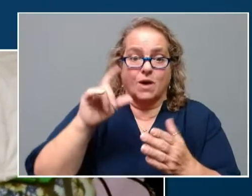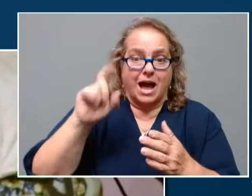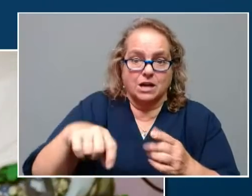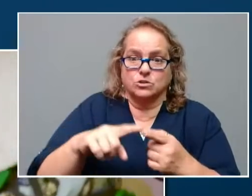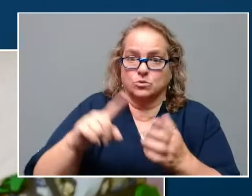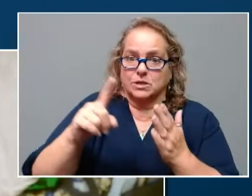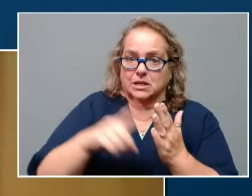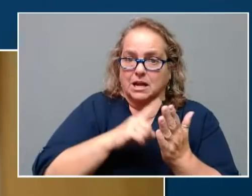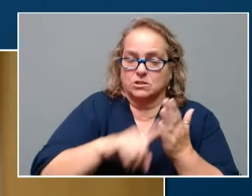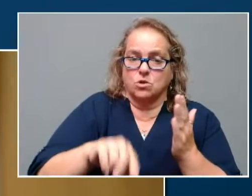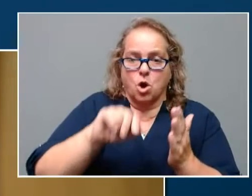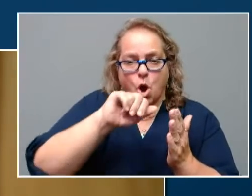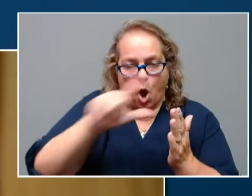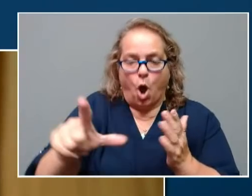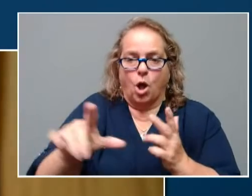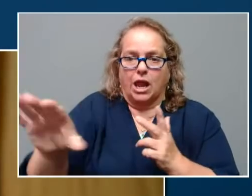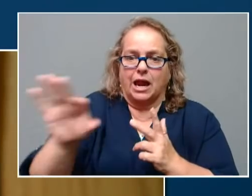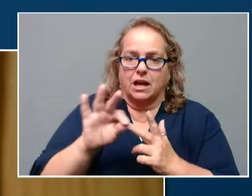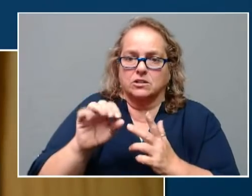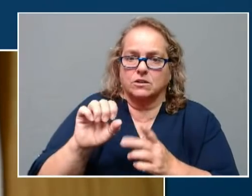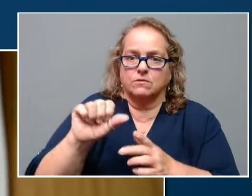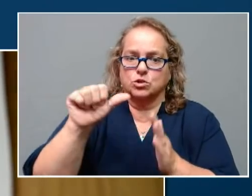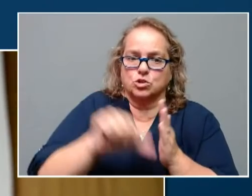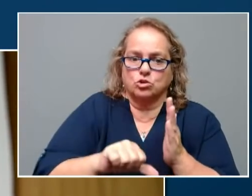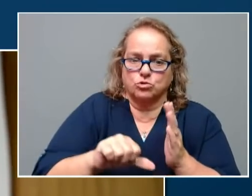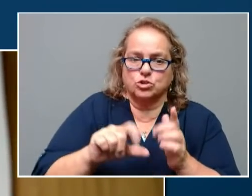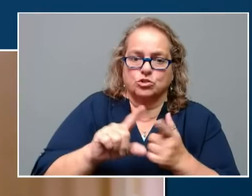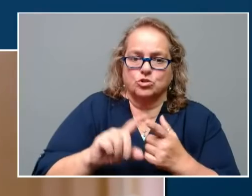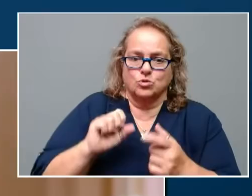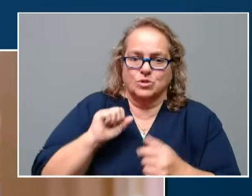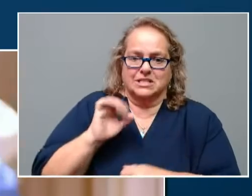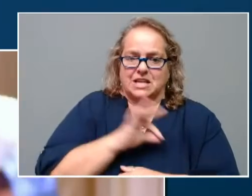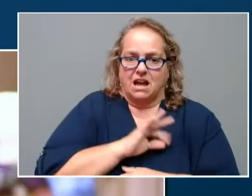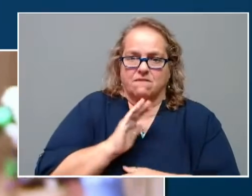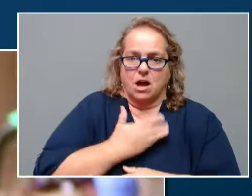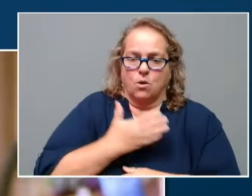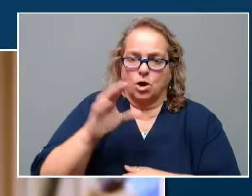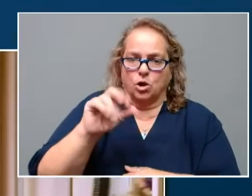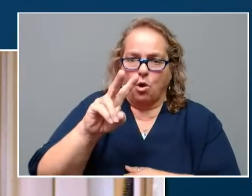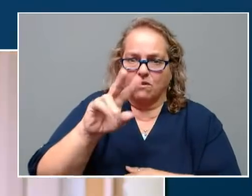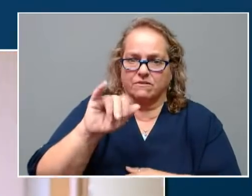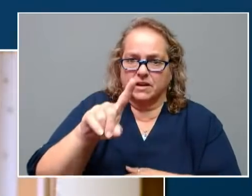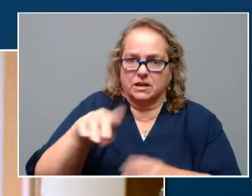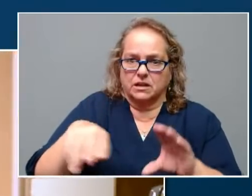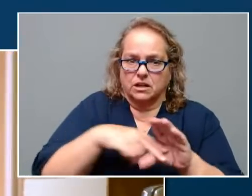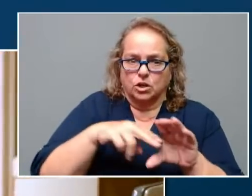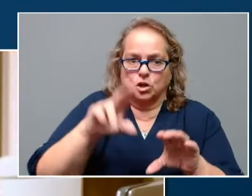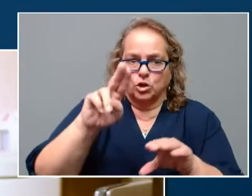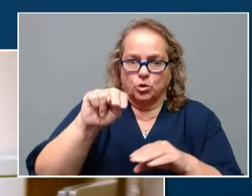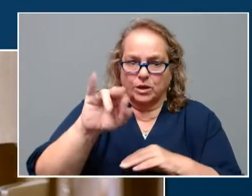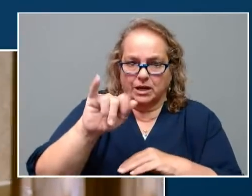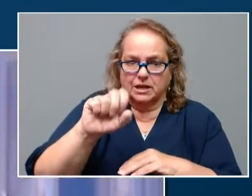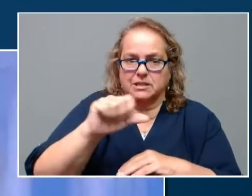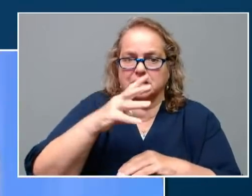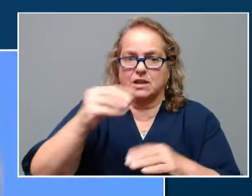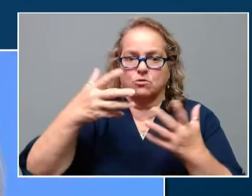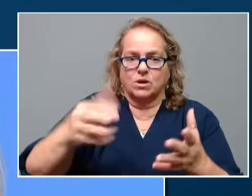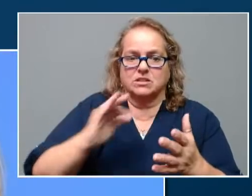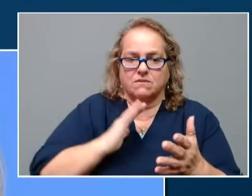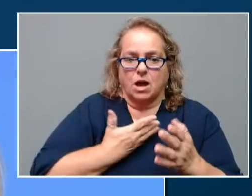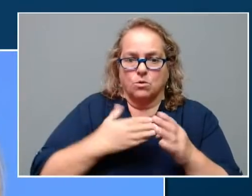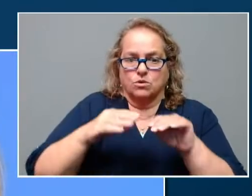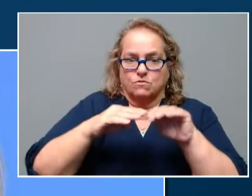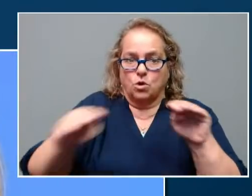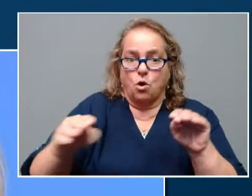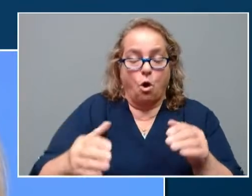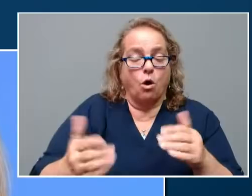elective surgeries in order to staff both our COVID units, ICU units, and the rest of our floors. We've seen an overwhelming volume of patients